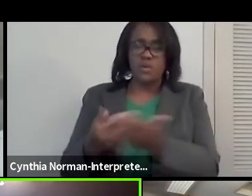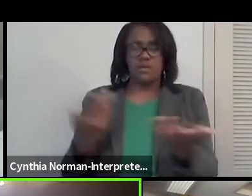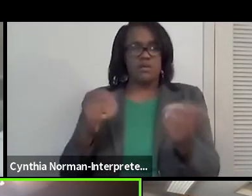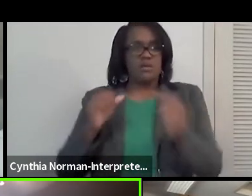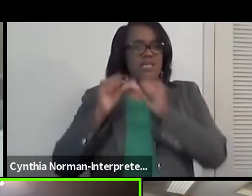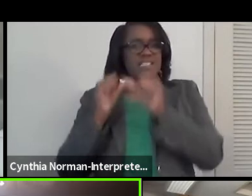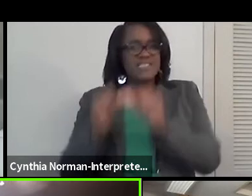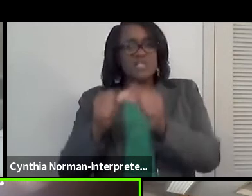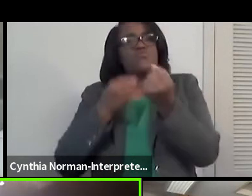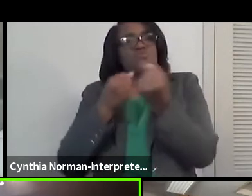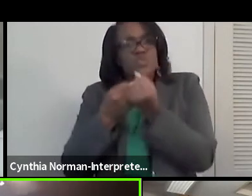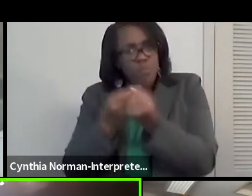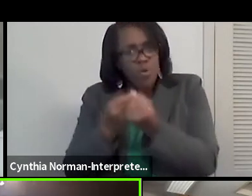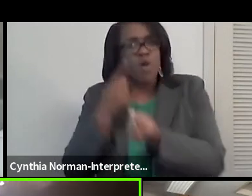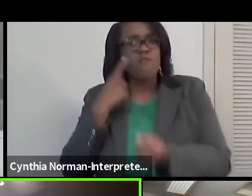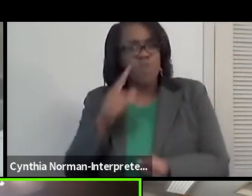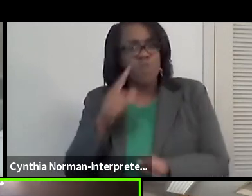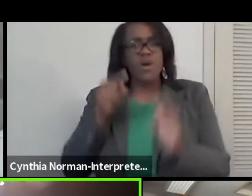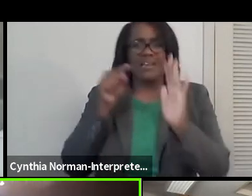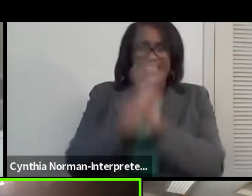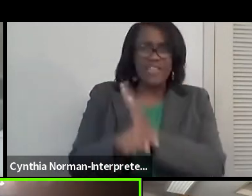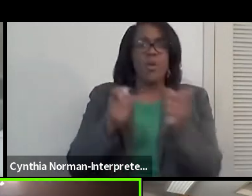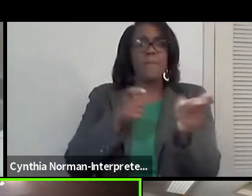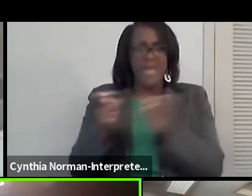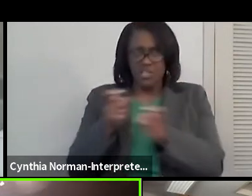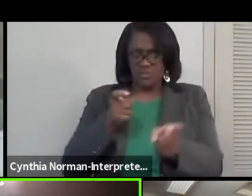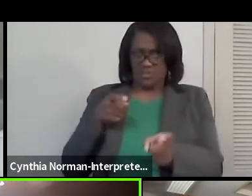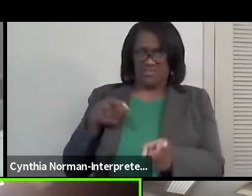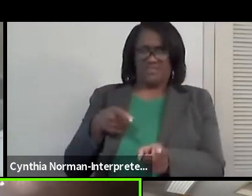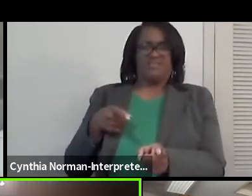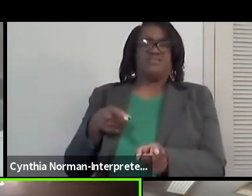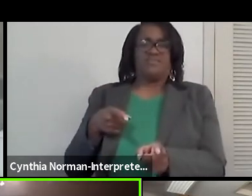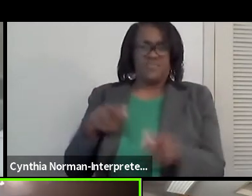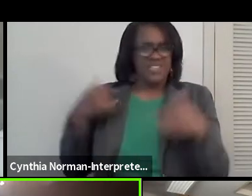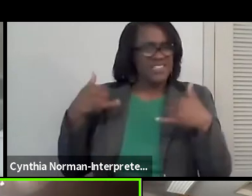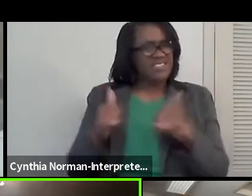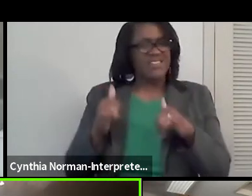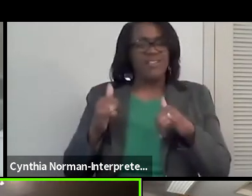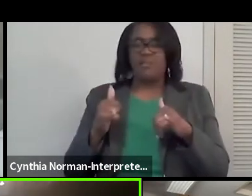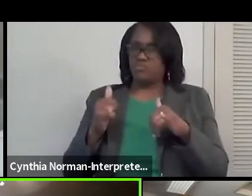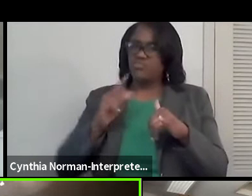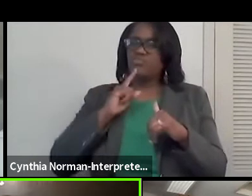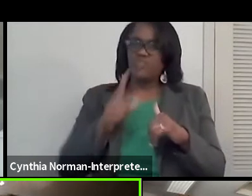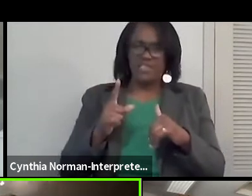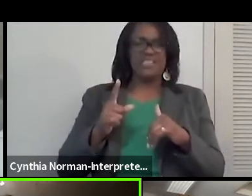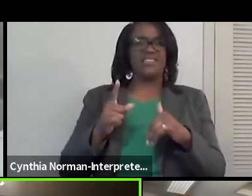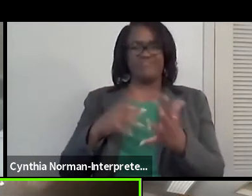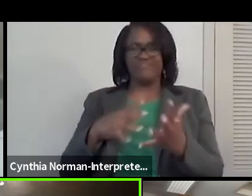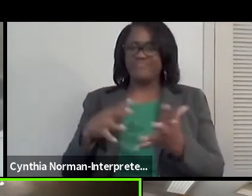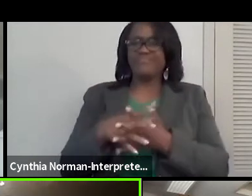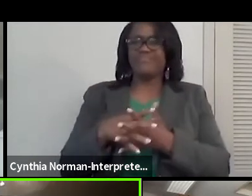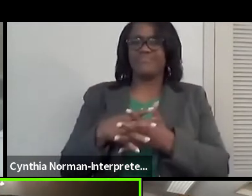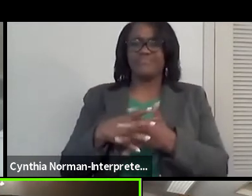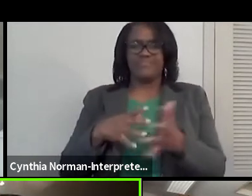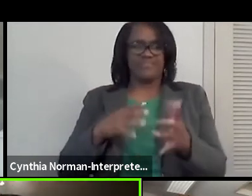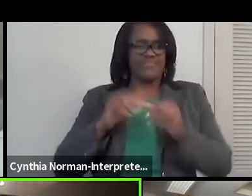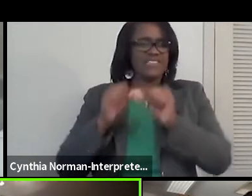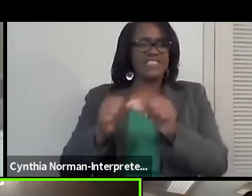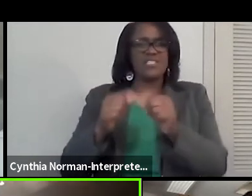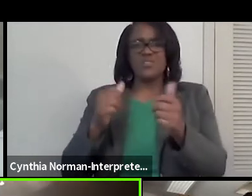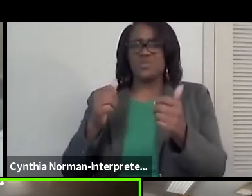the continued support for lethal management, as I said, it's very much driven by societal norms, even when people do see